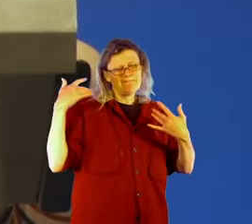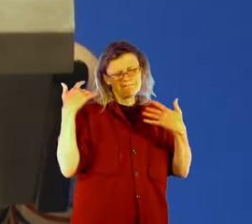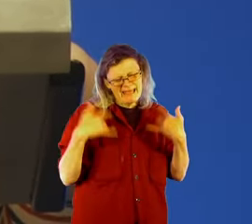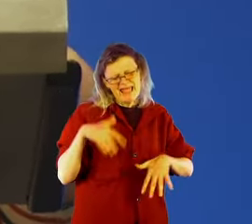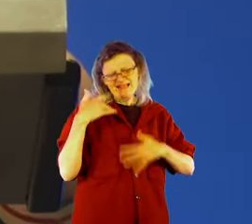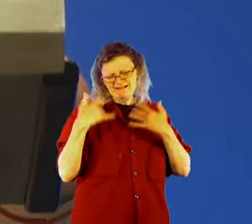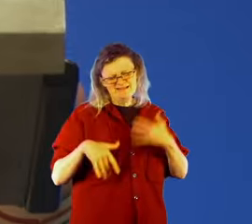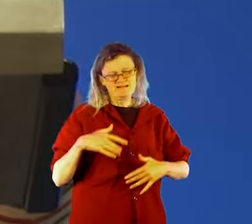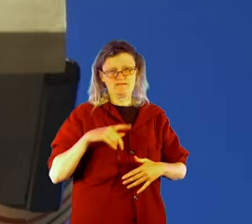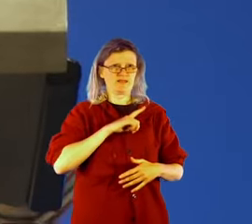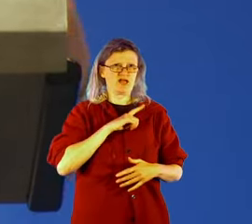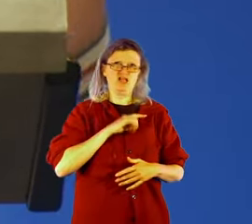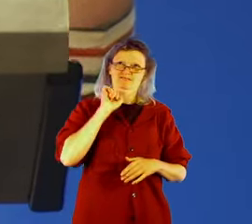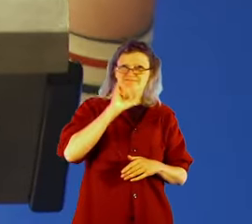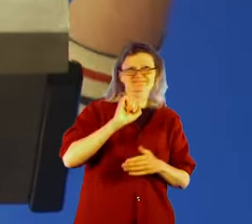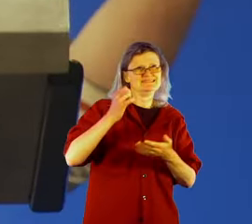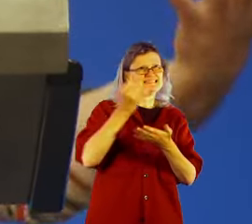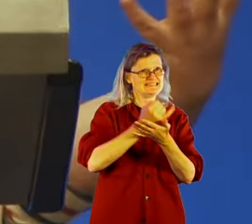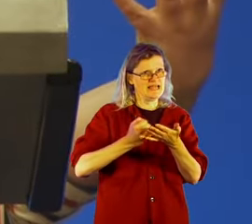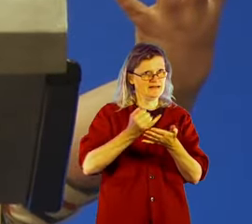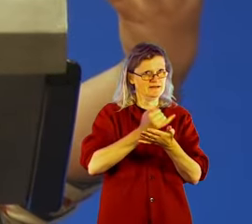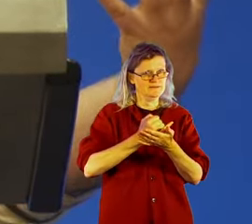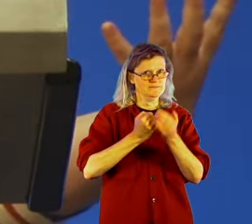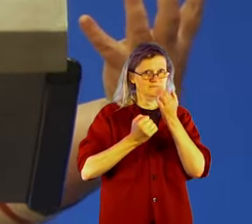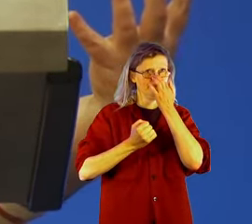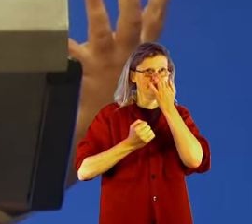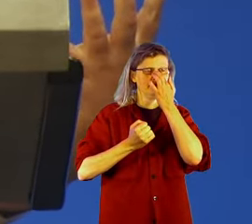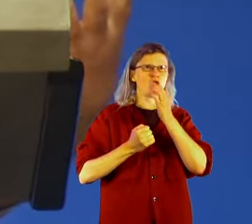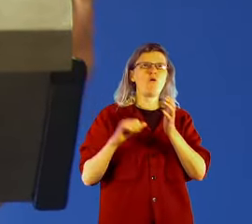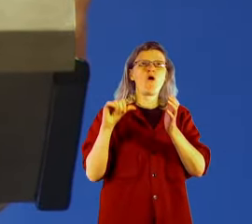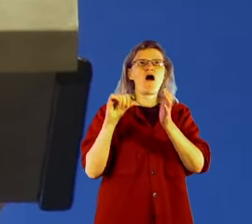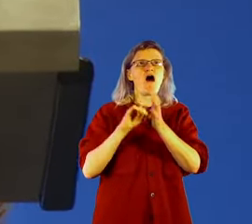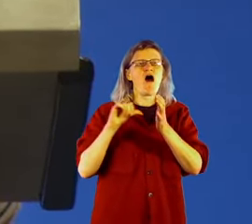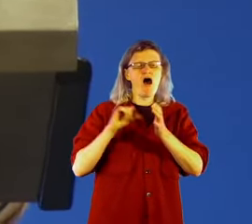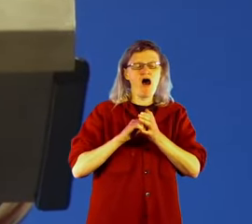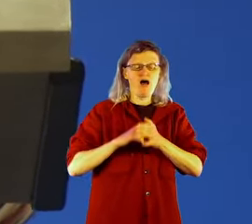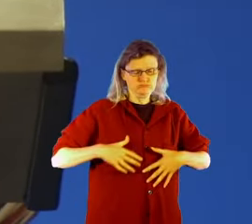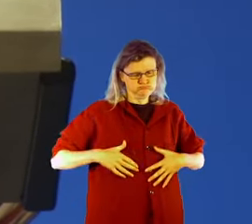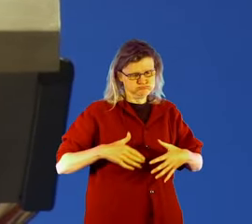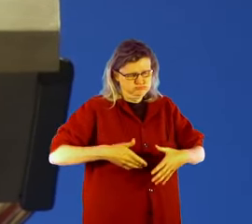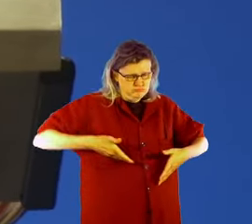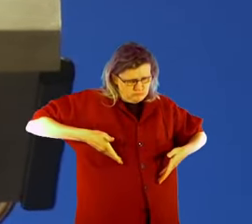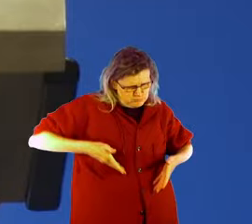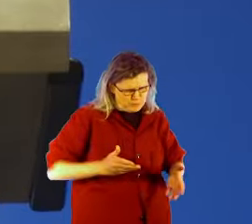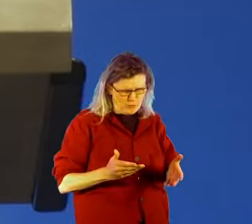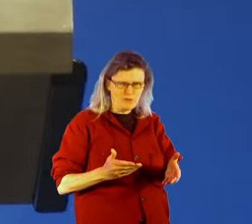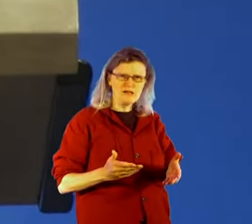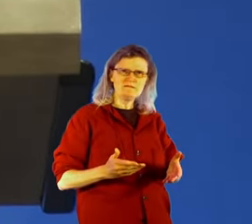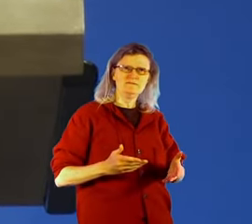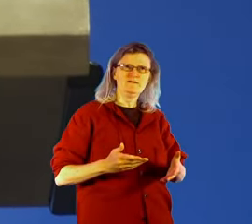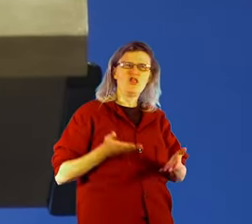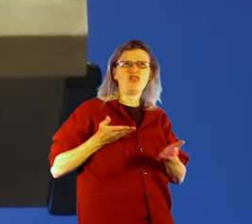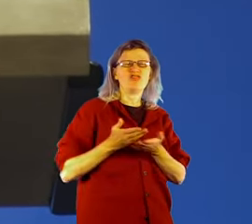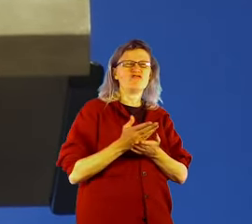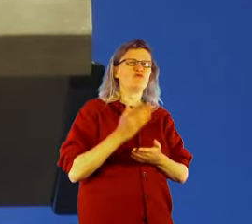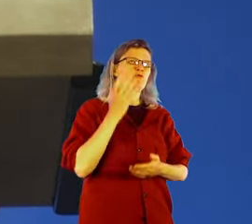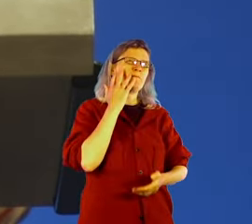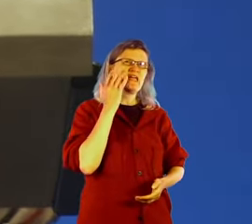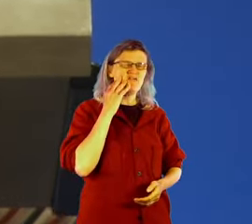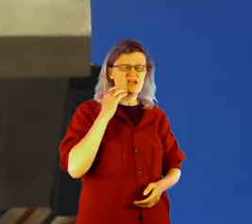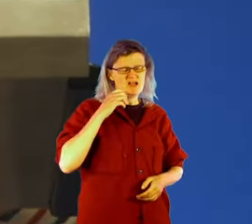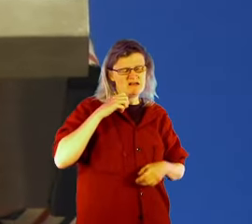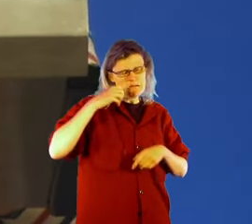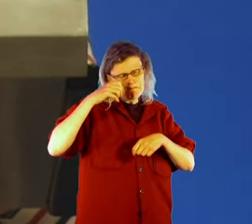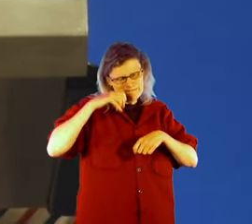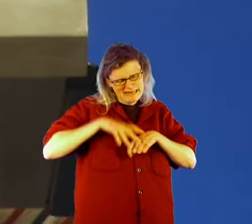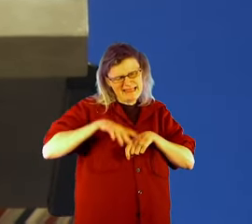sin. So the fact that it is hard to give birth, that it is painful to go through menstruation, that it